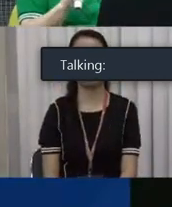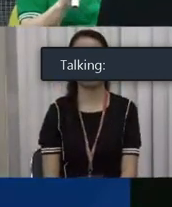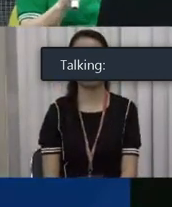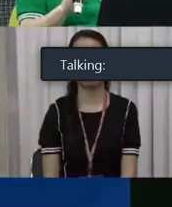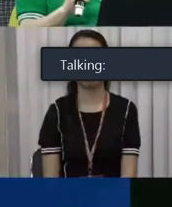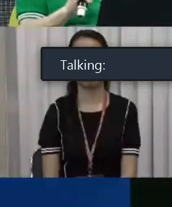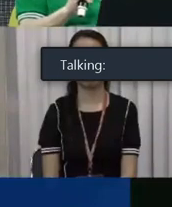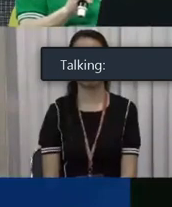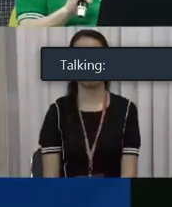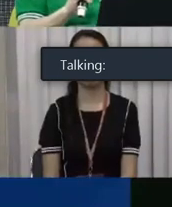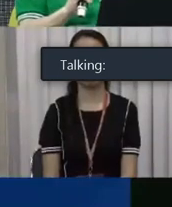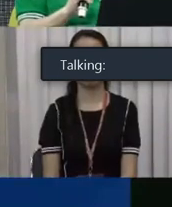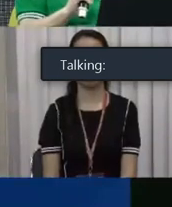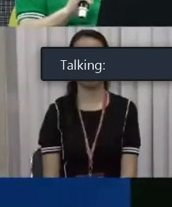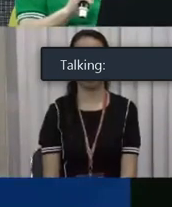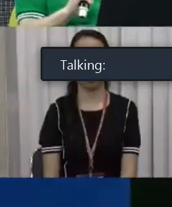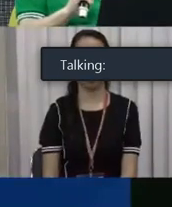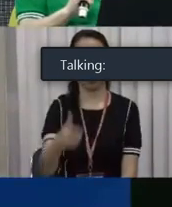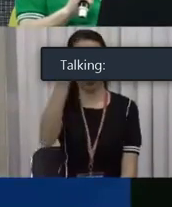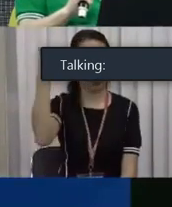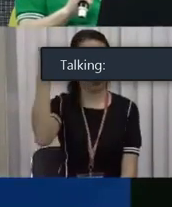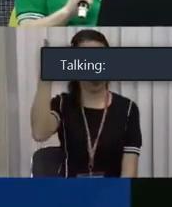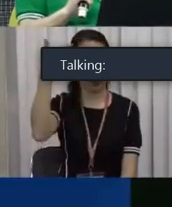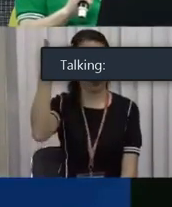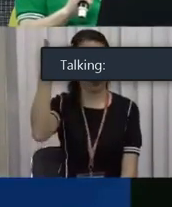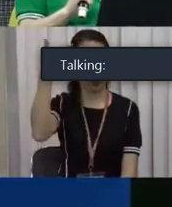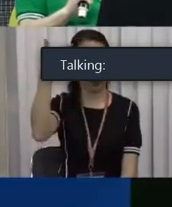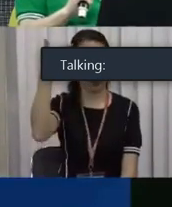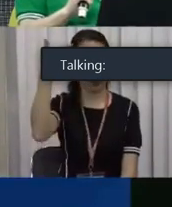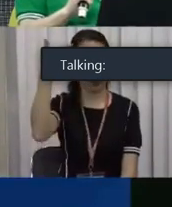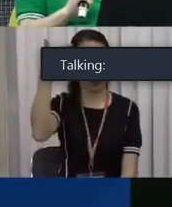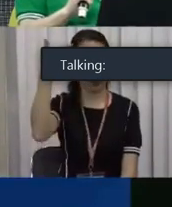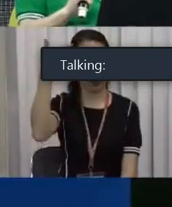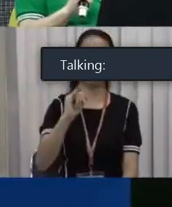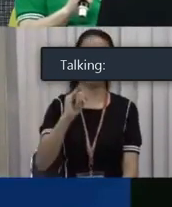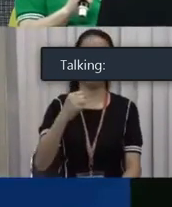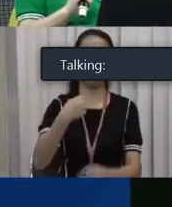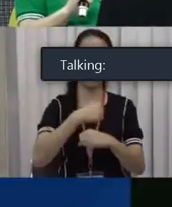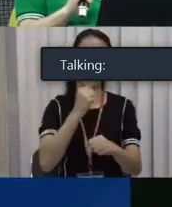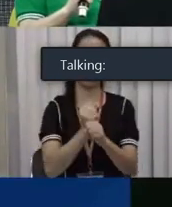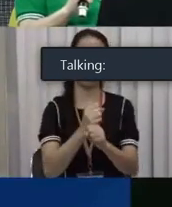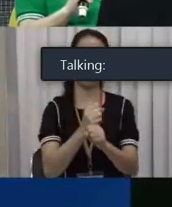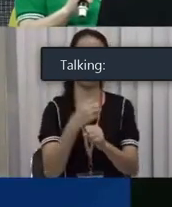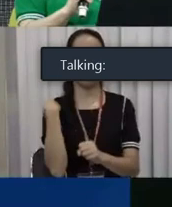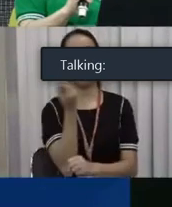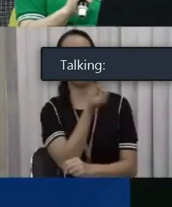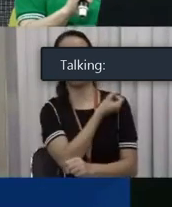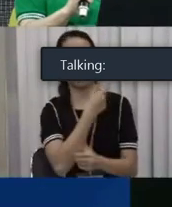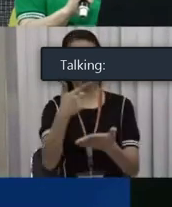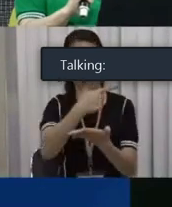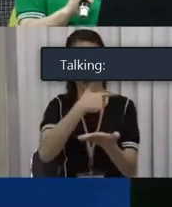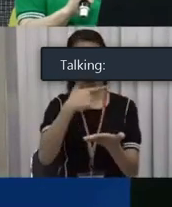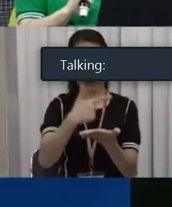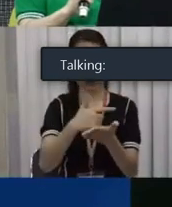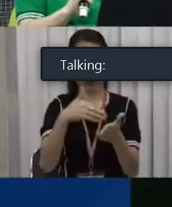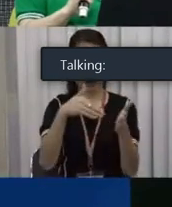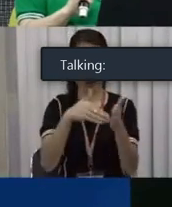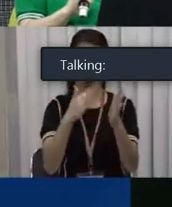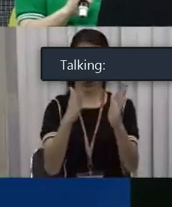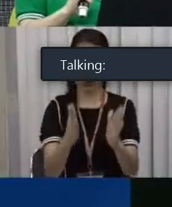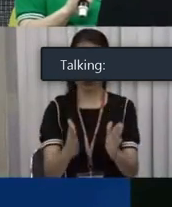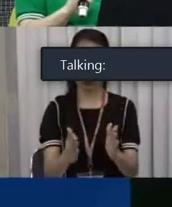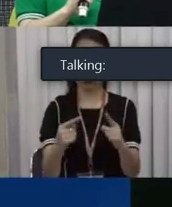of making our graduating students be informed of some of the rights